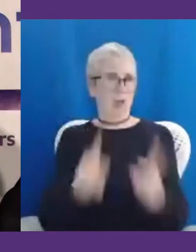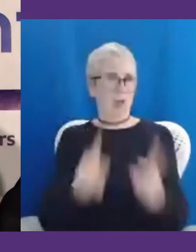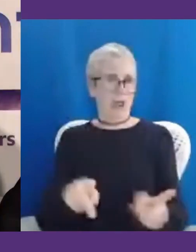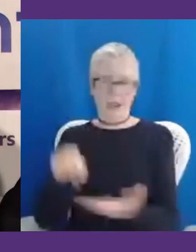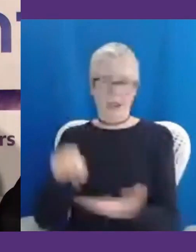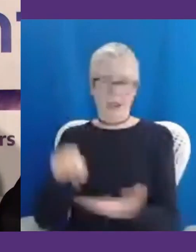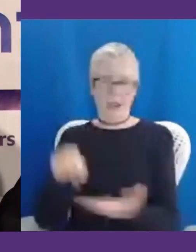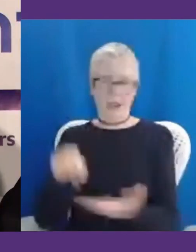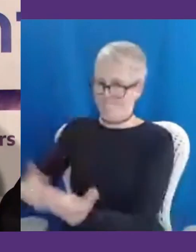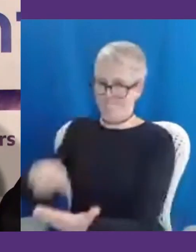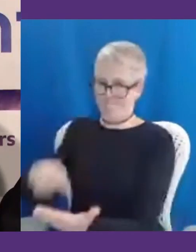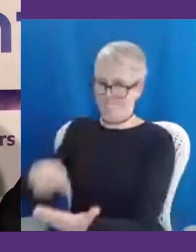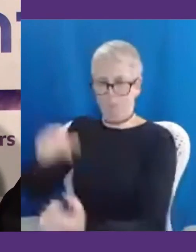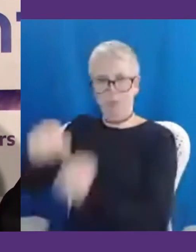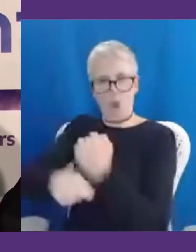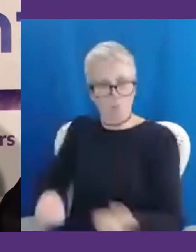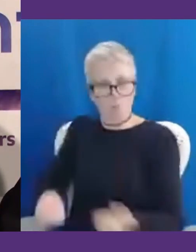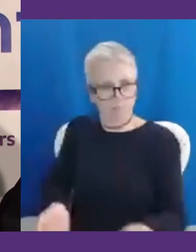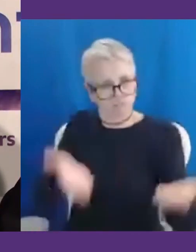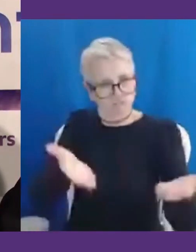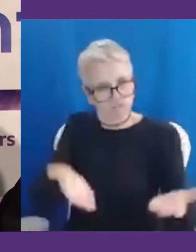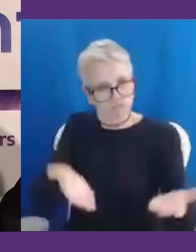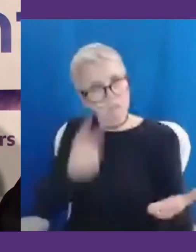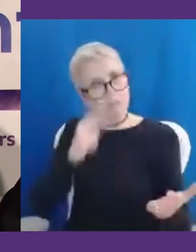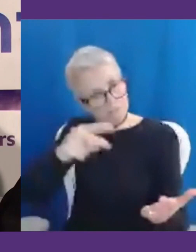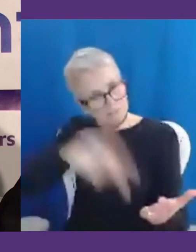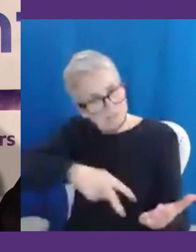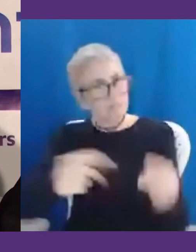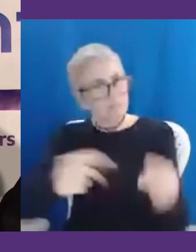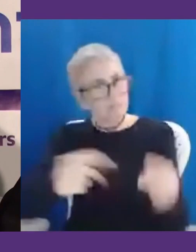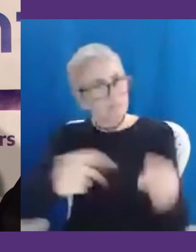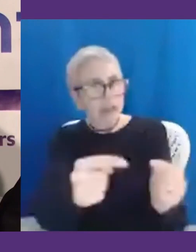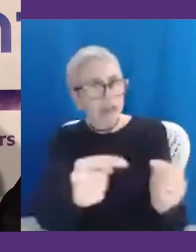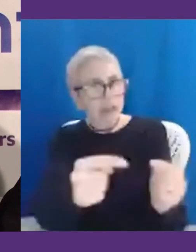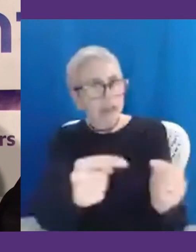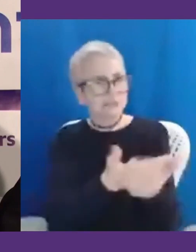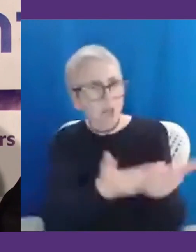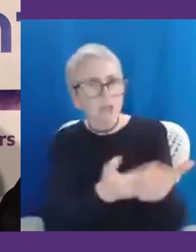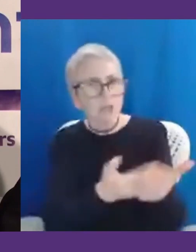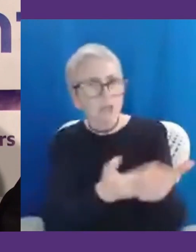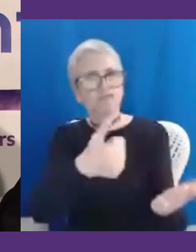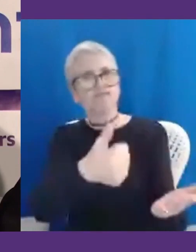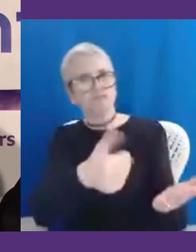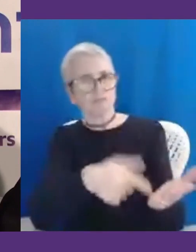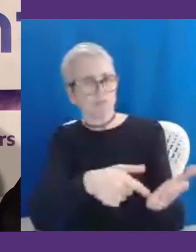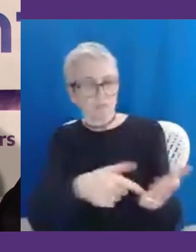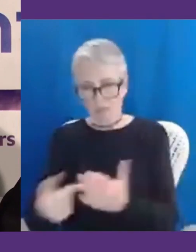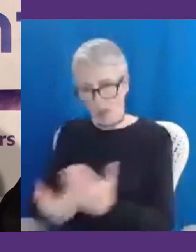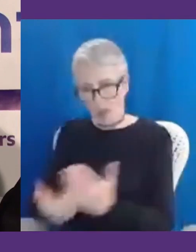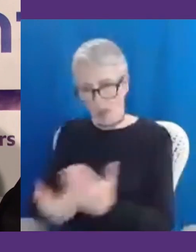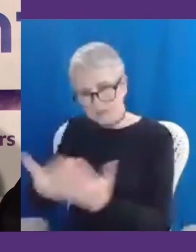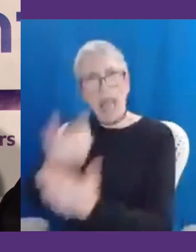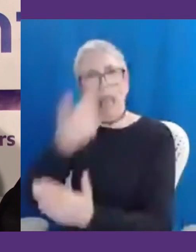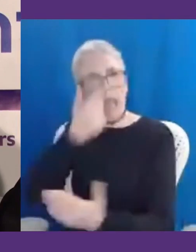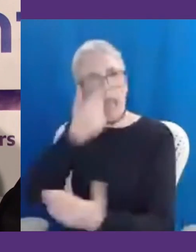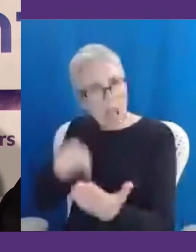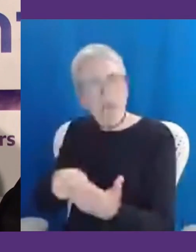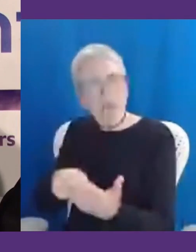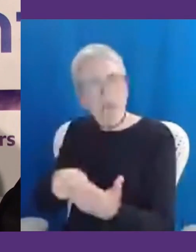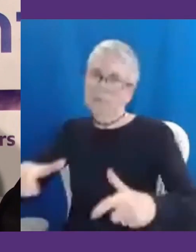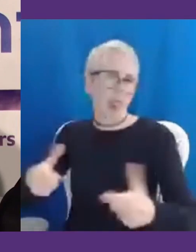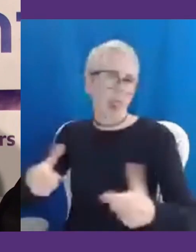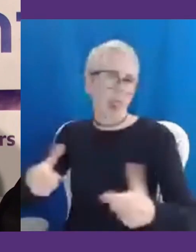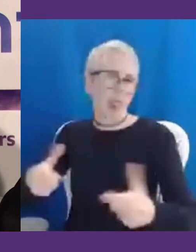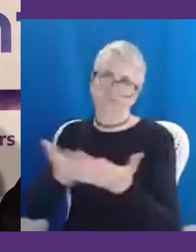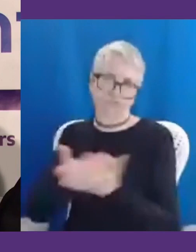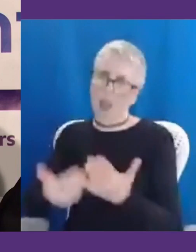of discussion around how it can be updated, for example. It took quite a long time to research. We